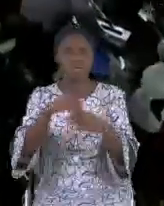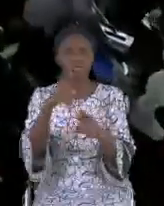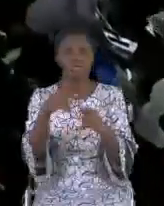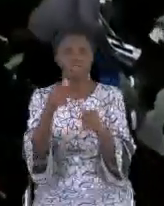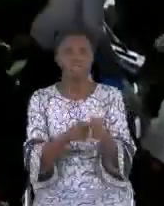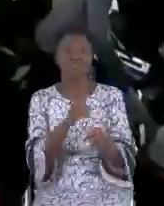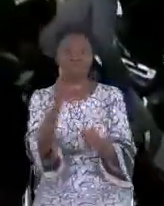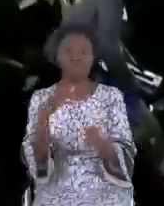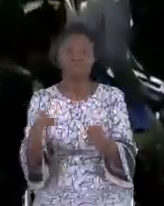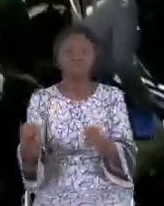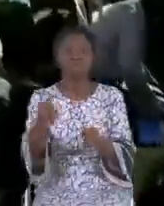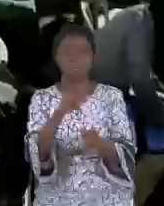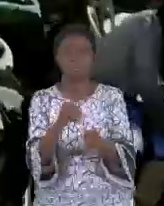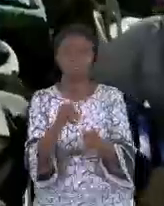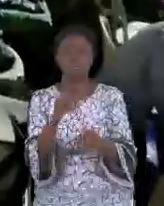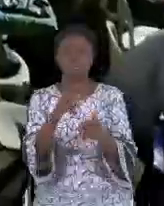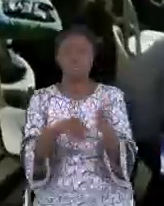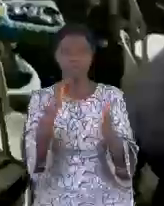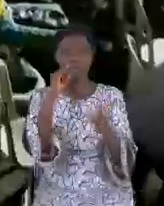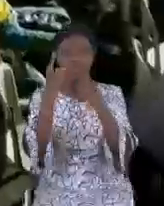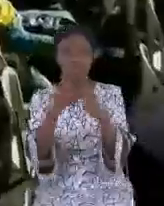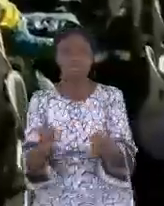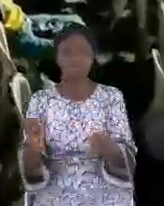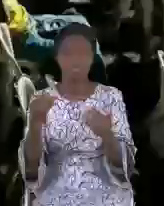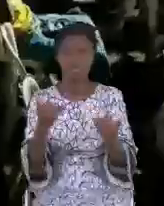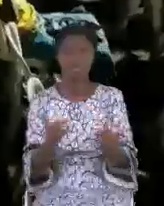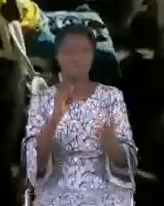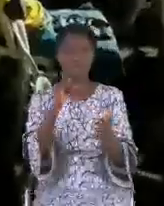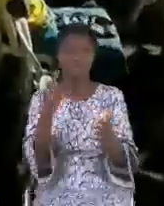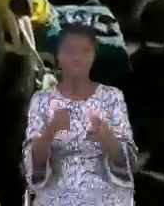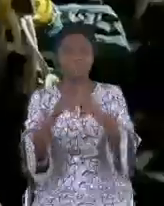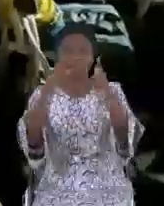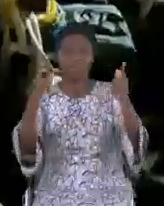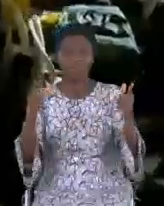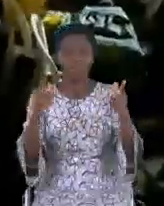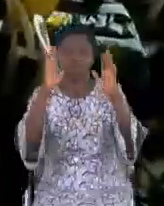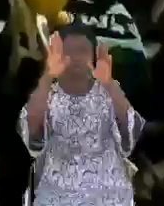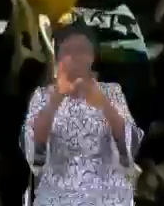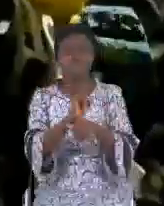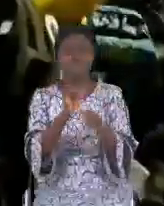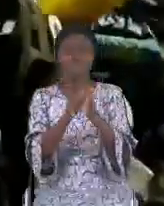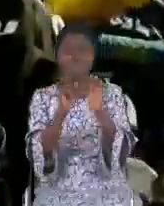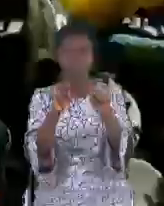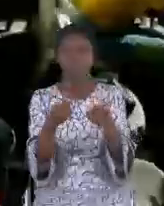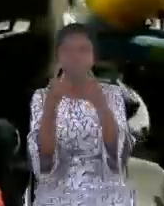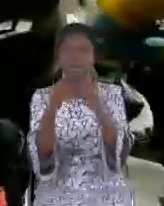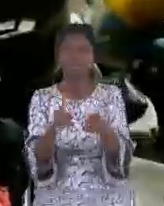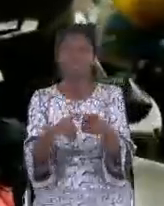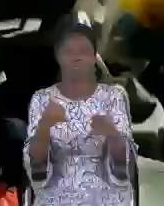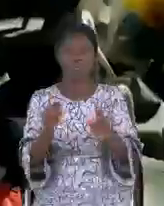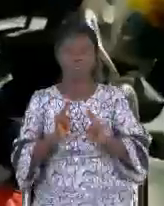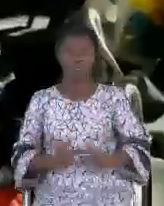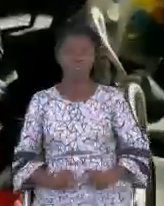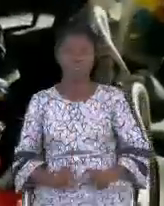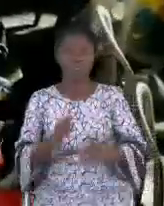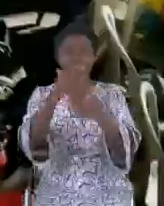happening now is the greatest miracle that can happen to a human being. Heaven is rejoicing.